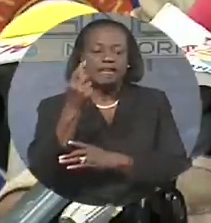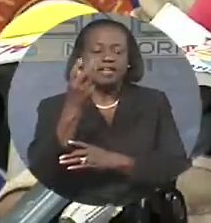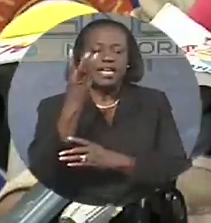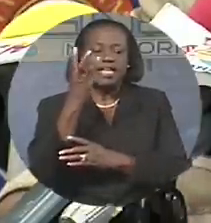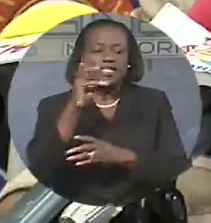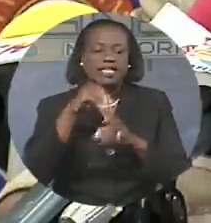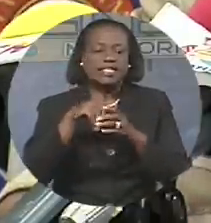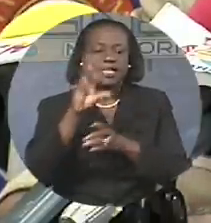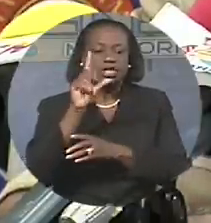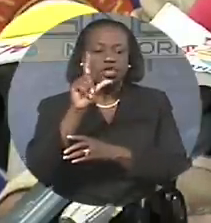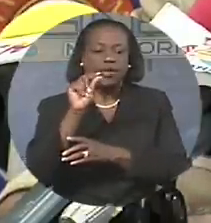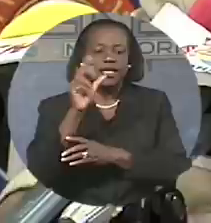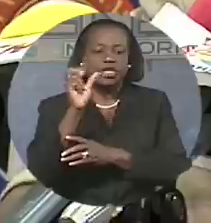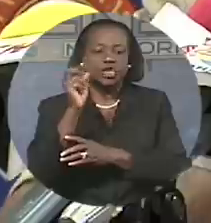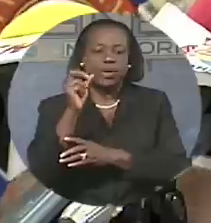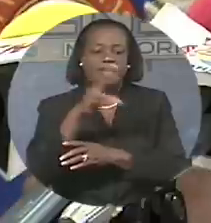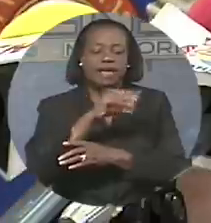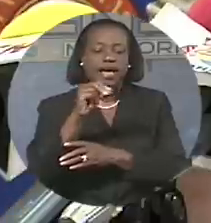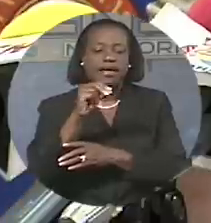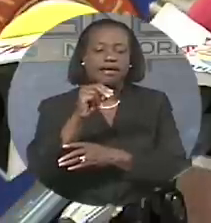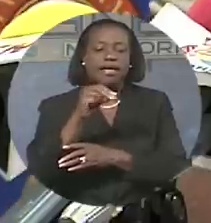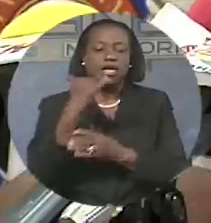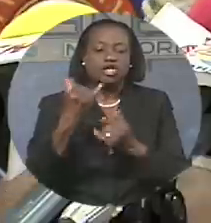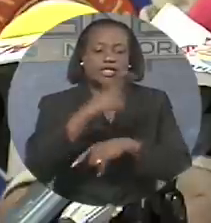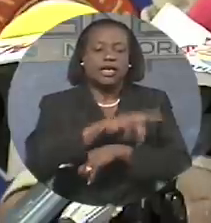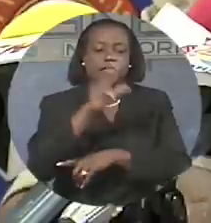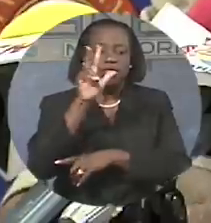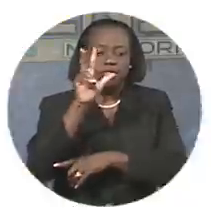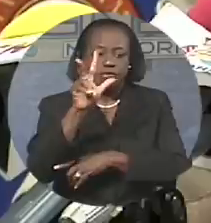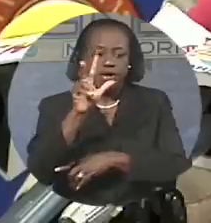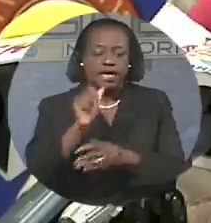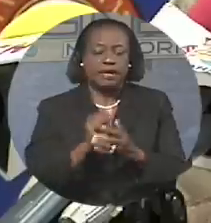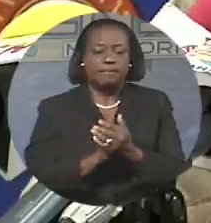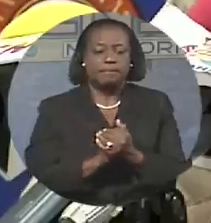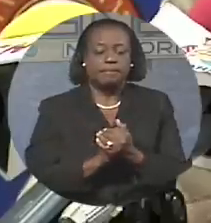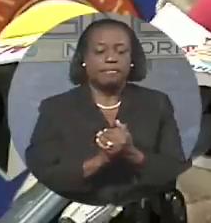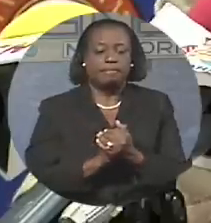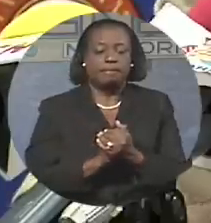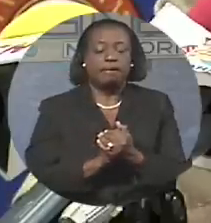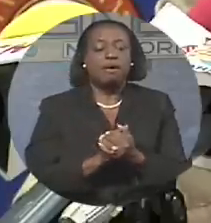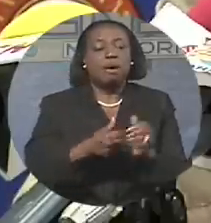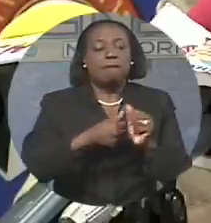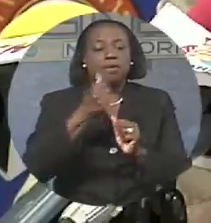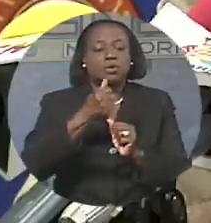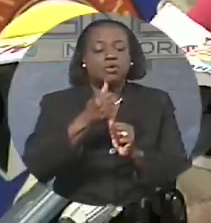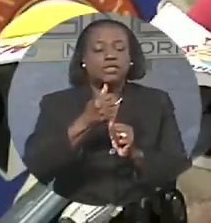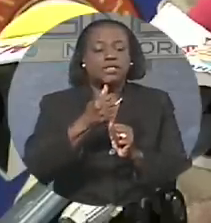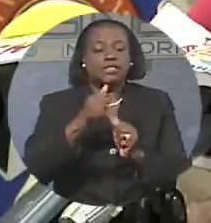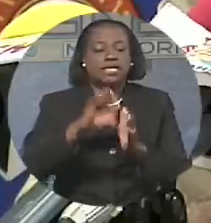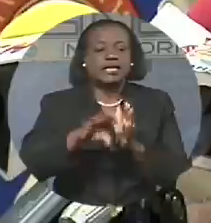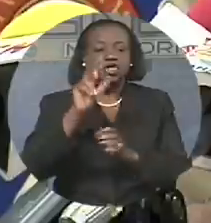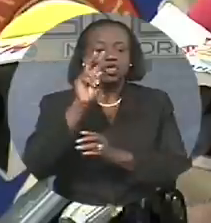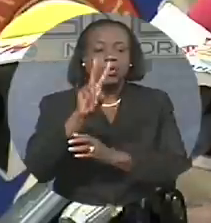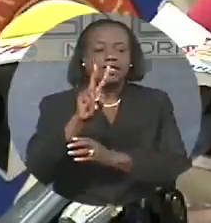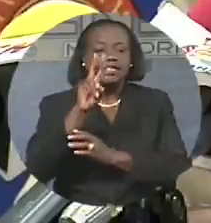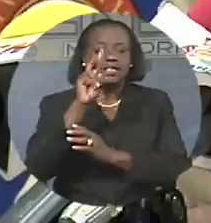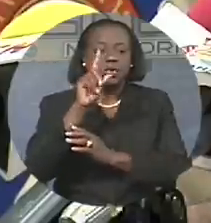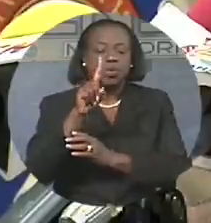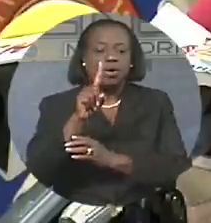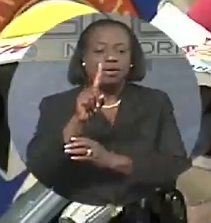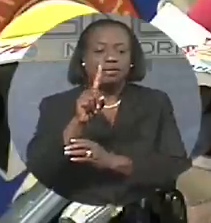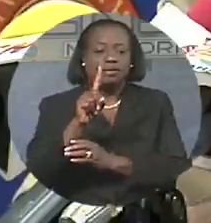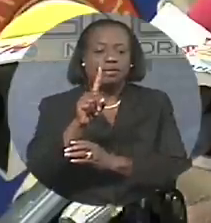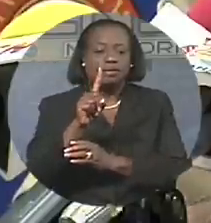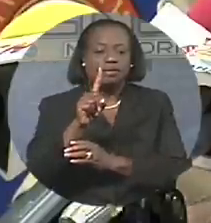6 in 2012, and for the year to date, 3. In most of those cases, there were 21C, that